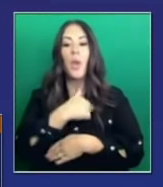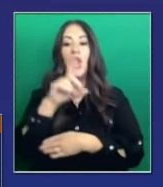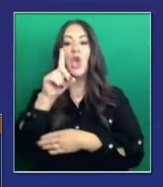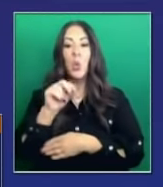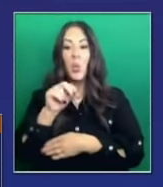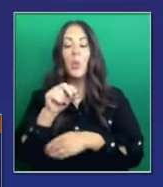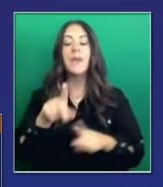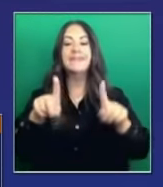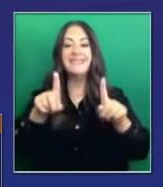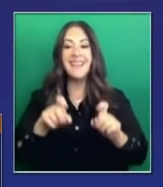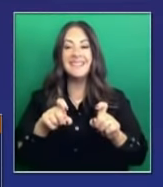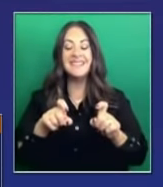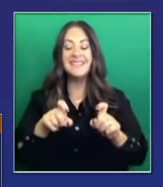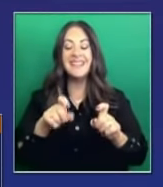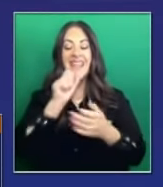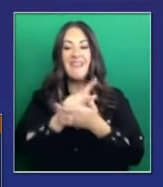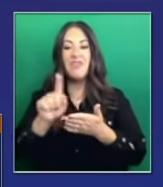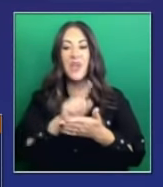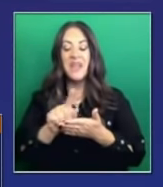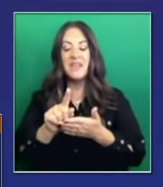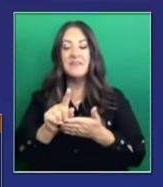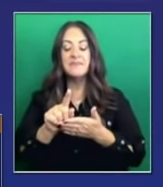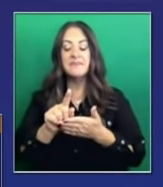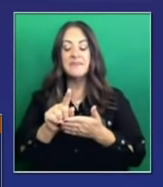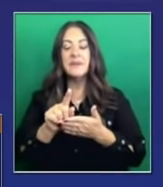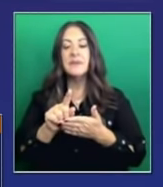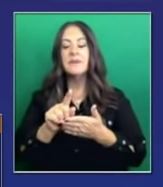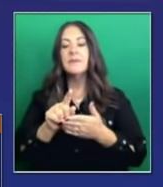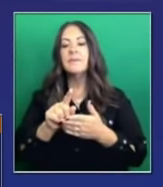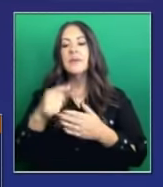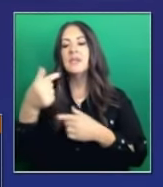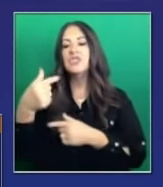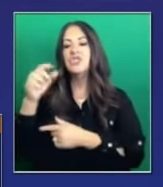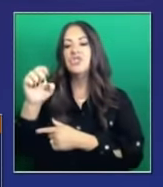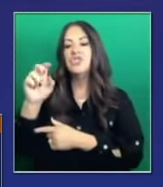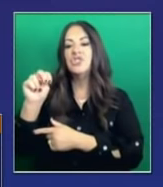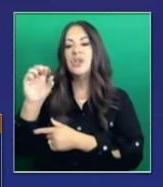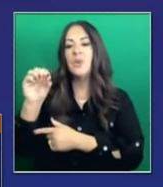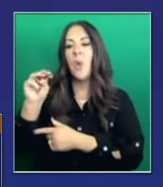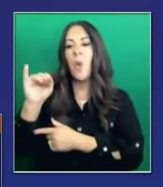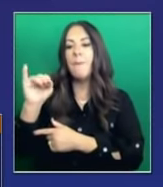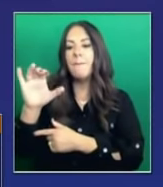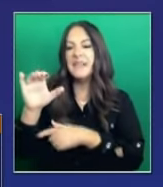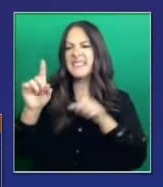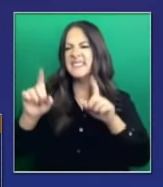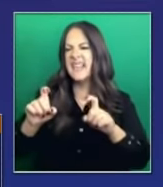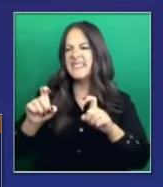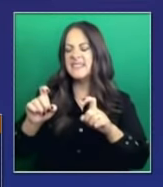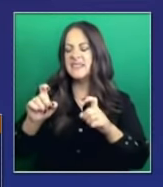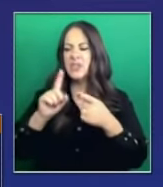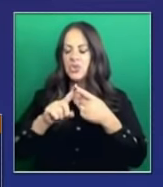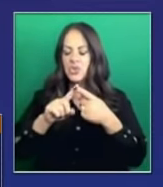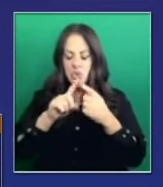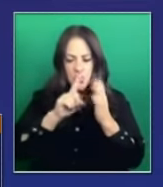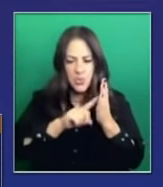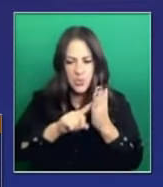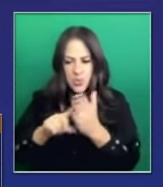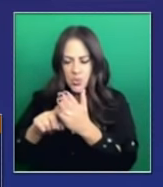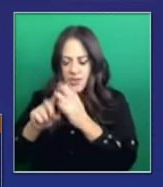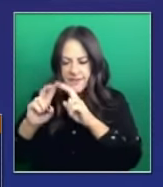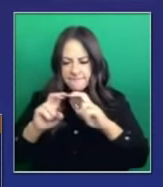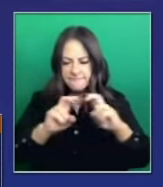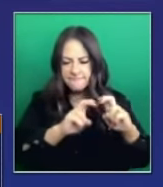to 10,000 tests are done, genomic tests, looking to advance a deeper